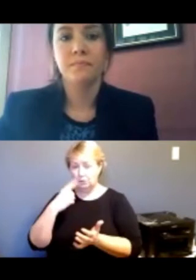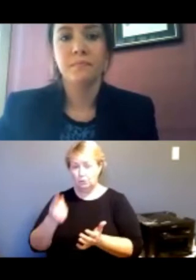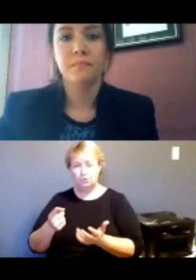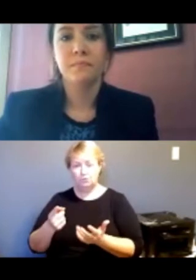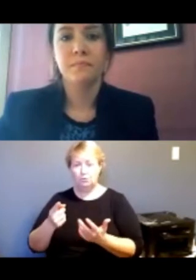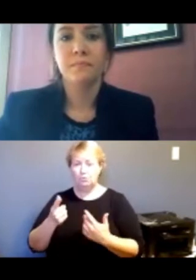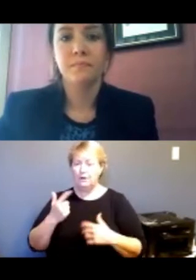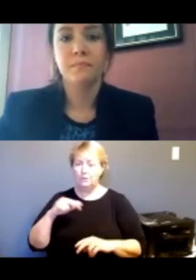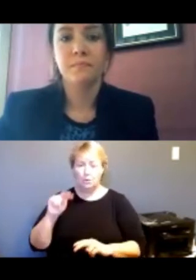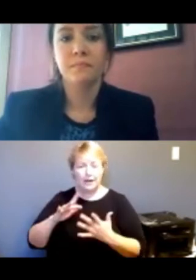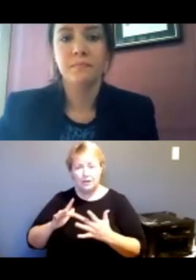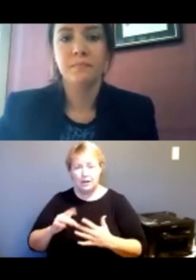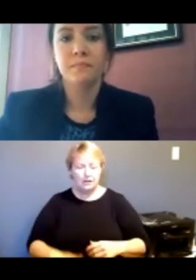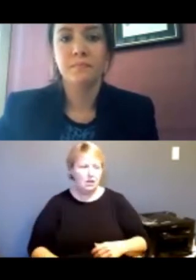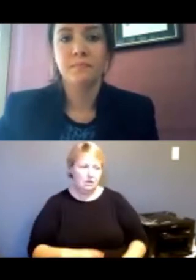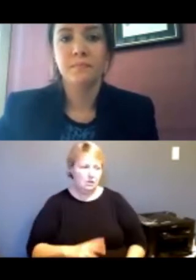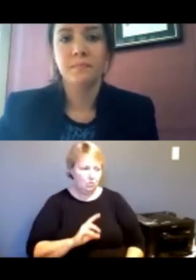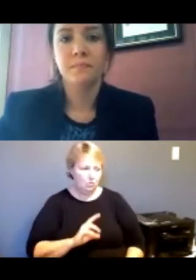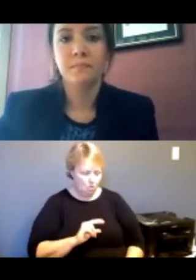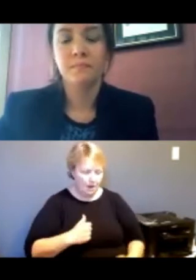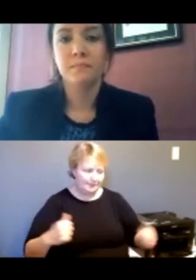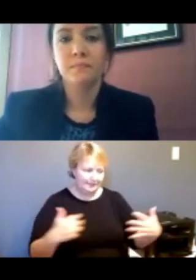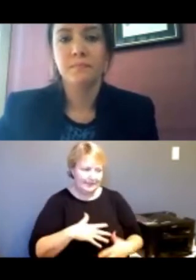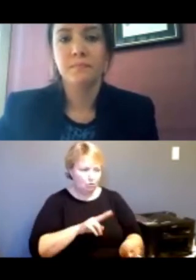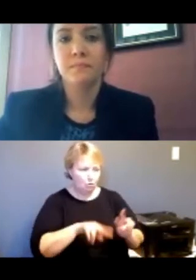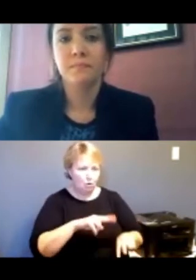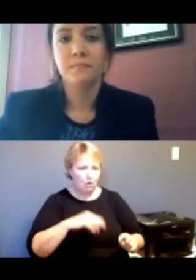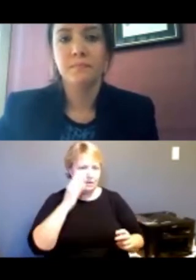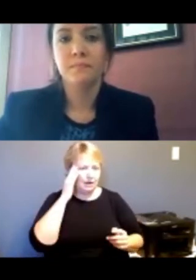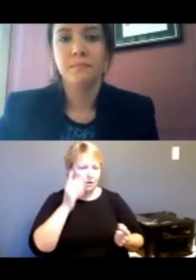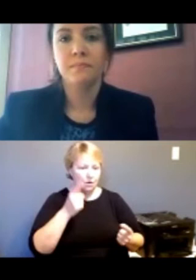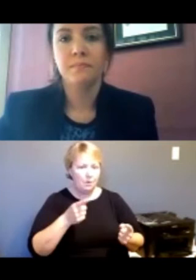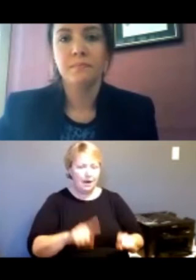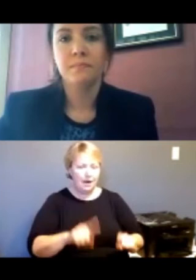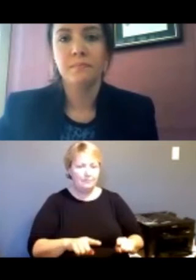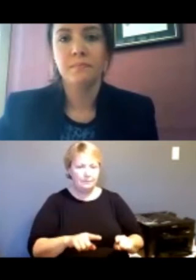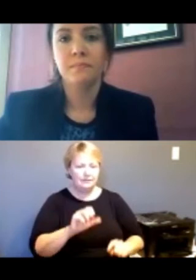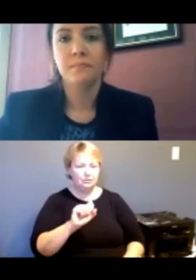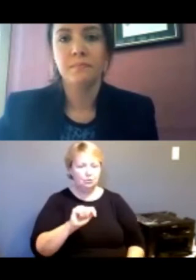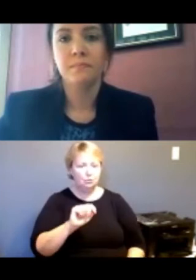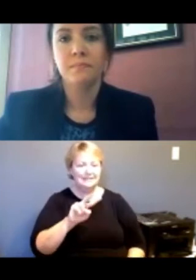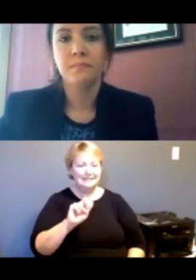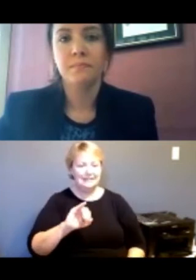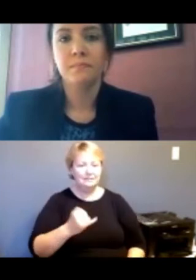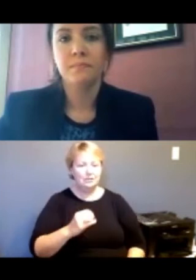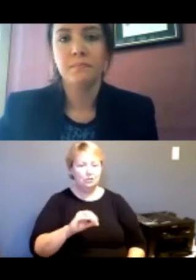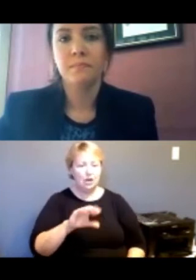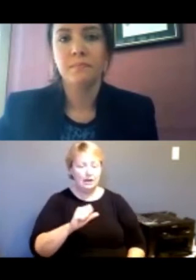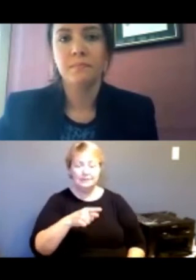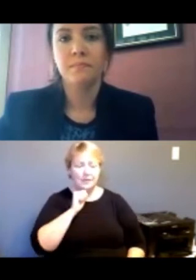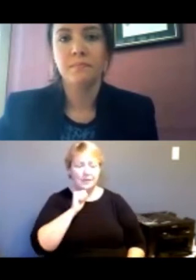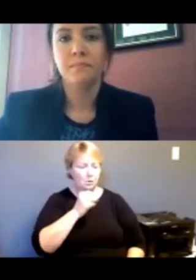you? No, I'm scared to look. Okay. I just know what happened to Steve Jobs, and it was not a good outcome. Yeah. Okay.